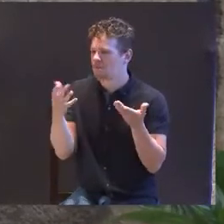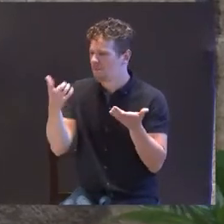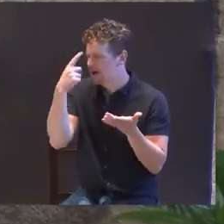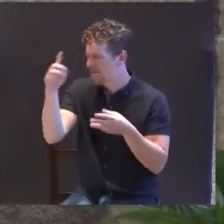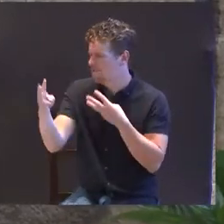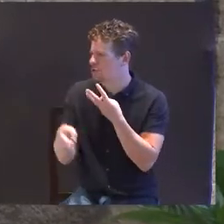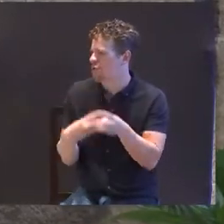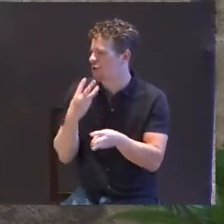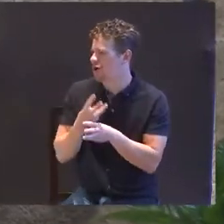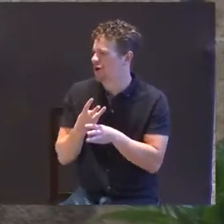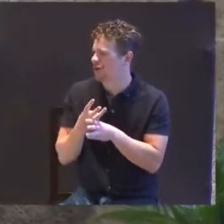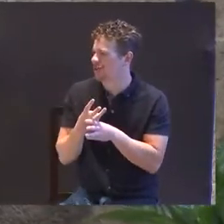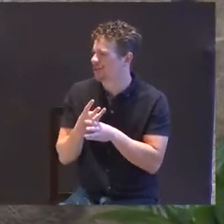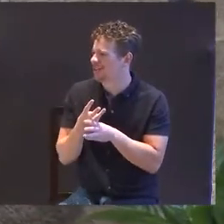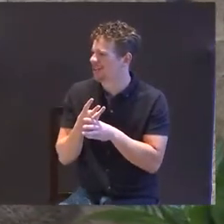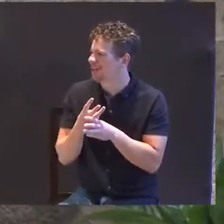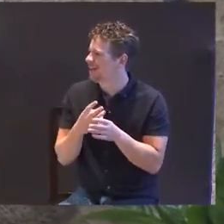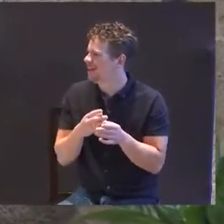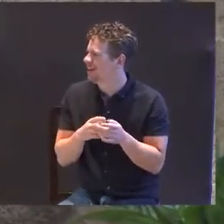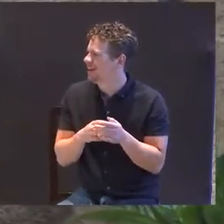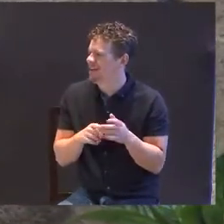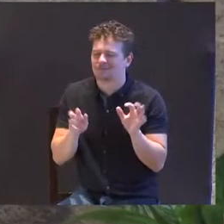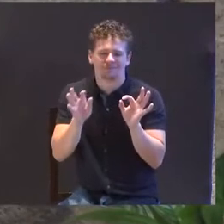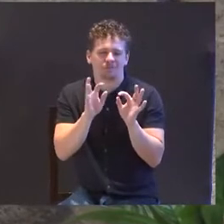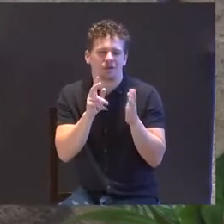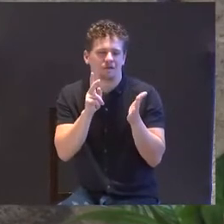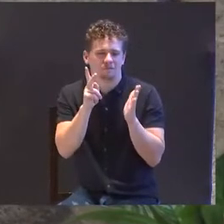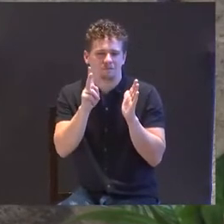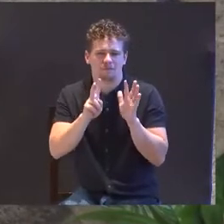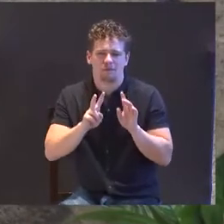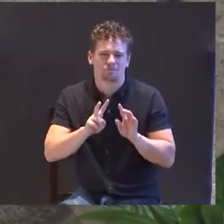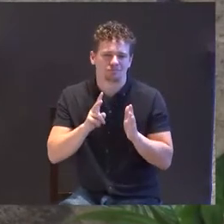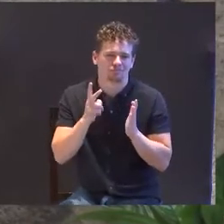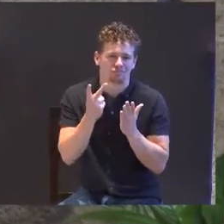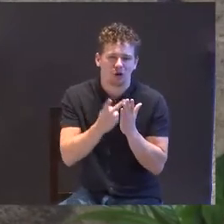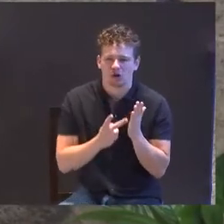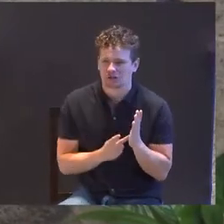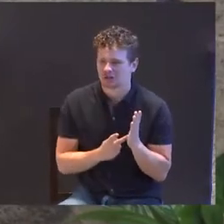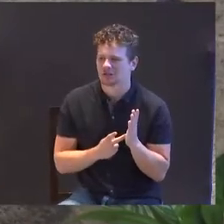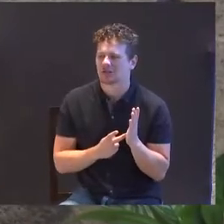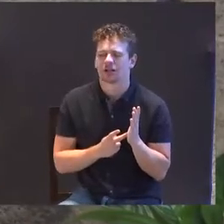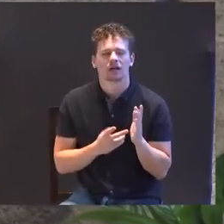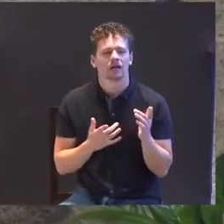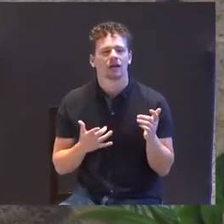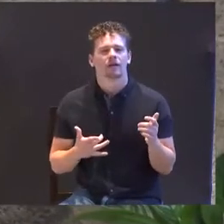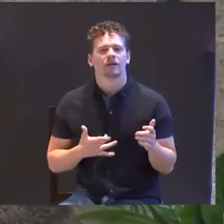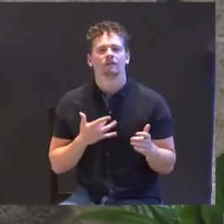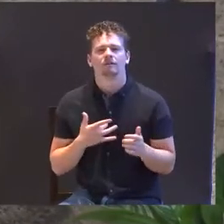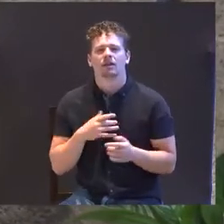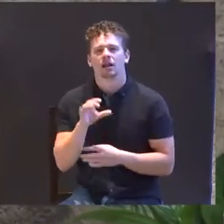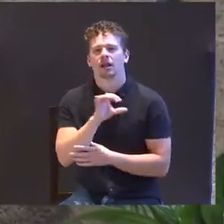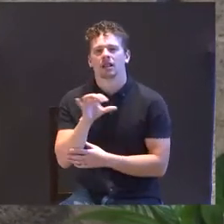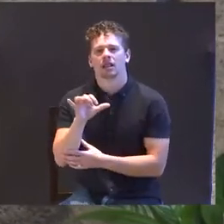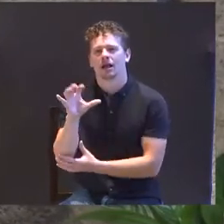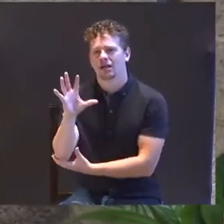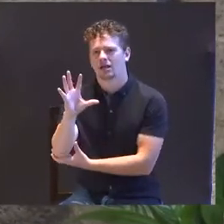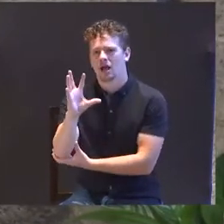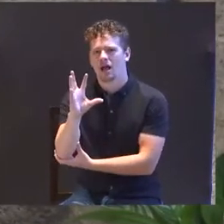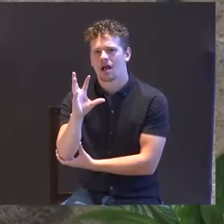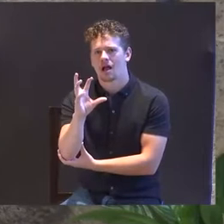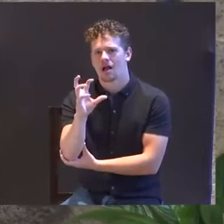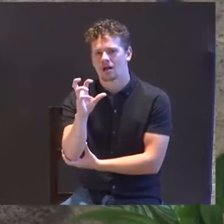Well, and I love this one here. I love this particular verse. It really touched my heart. There's a feeling like the clenching of a